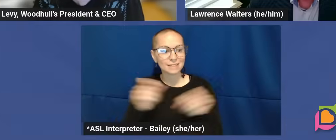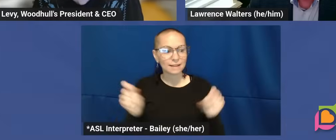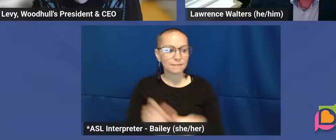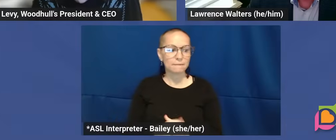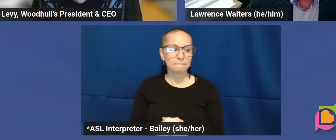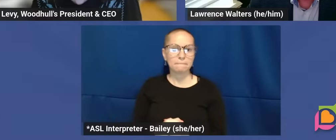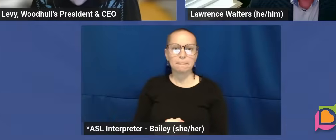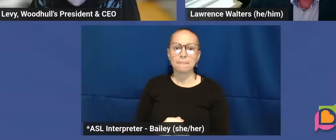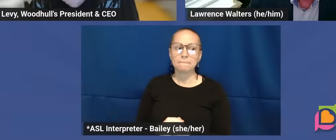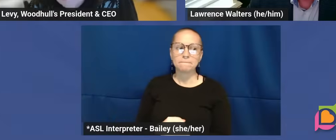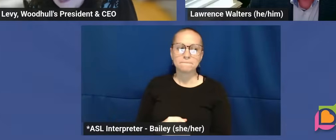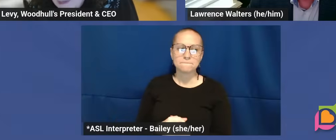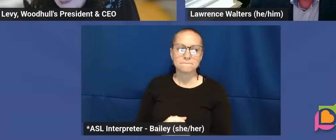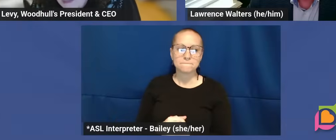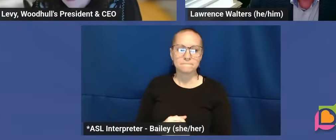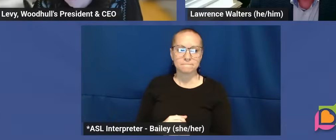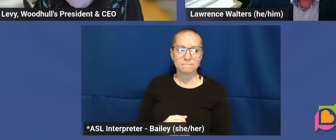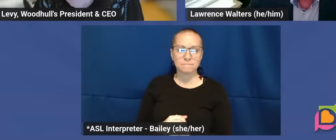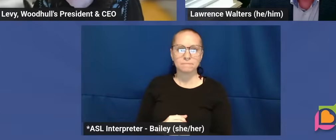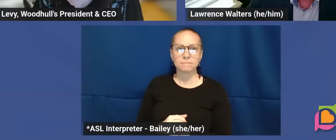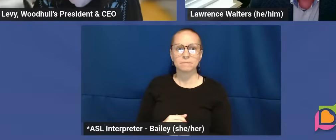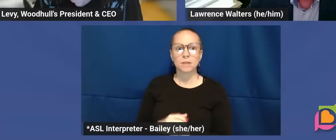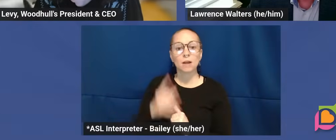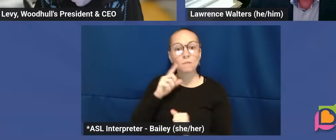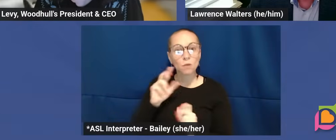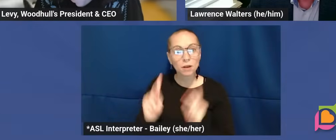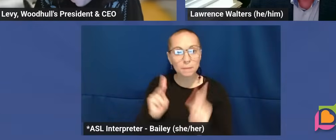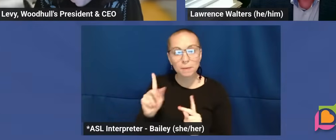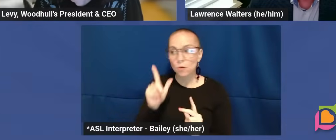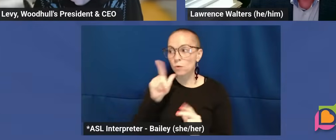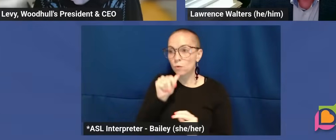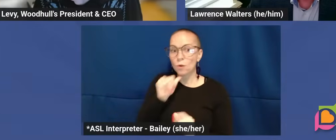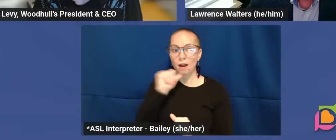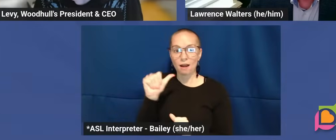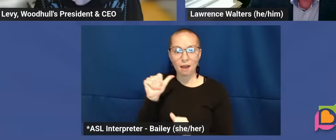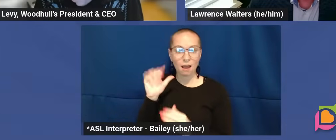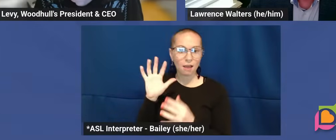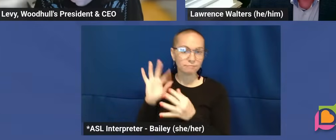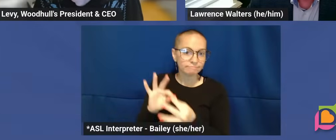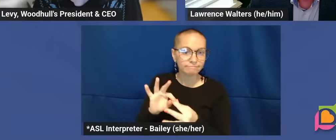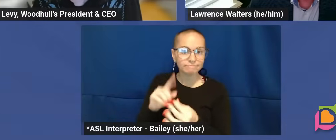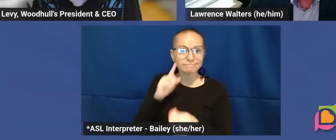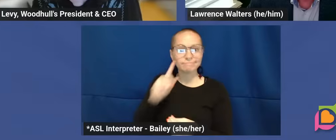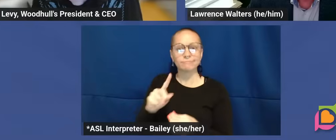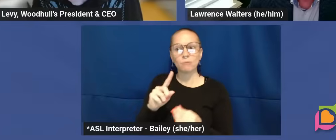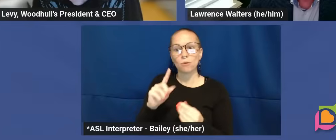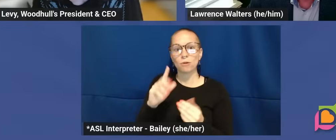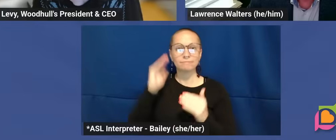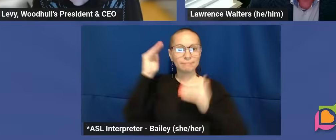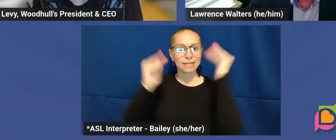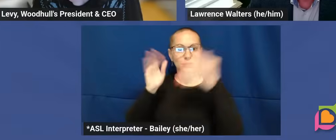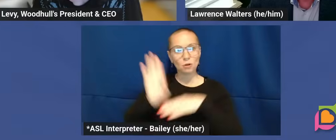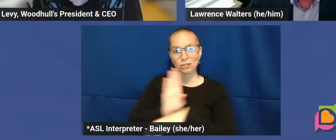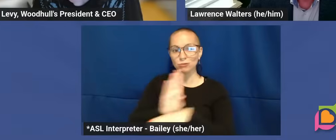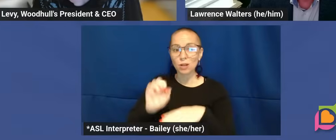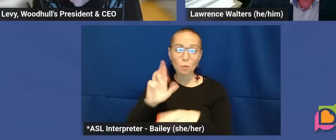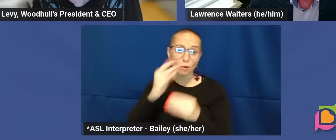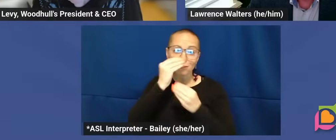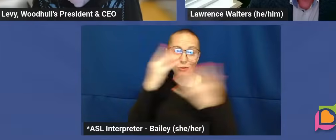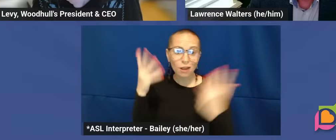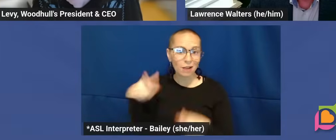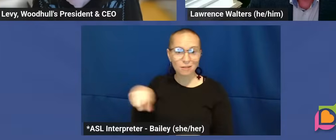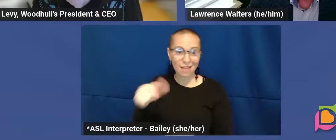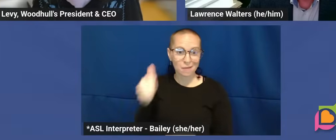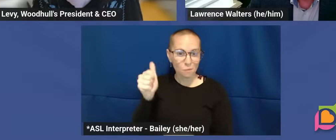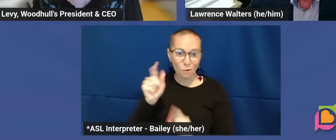So for people who aren't connected to the adult industry or who perhaps don't care, they just won't